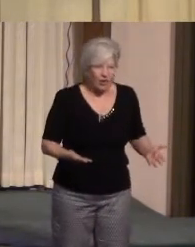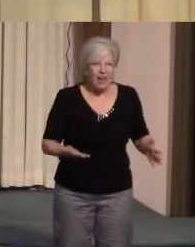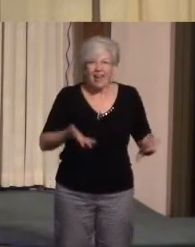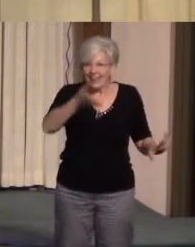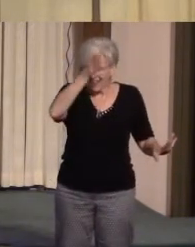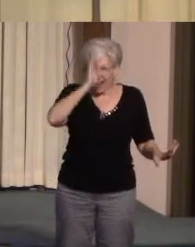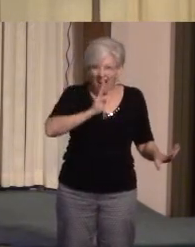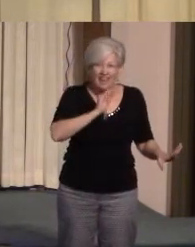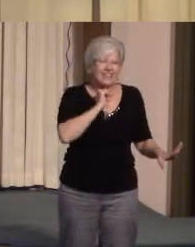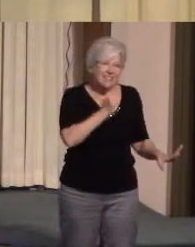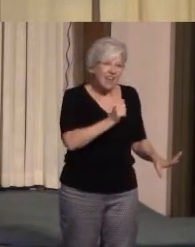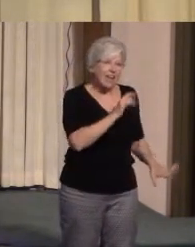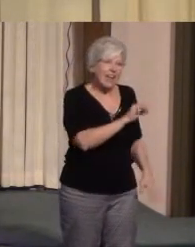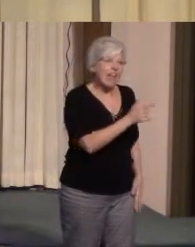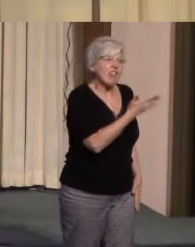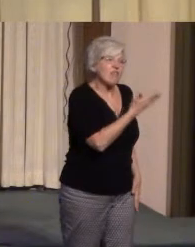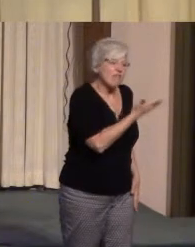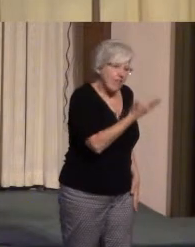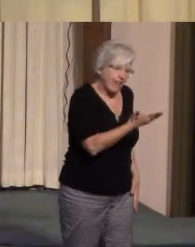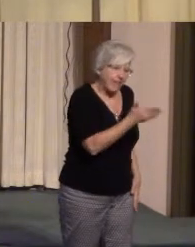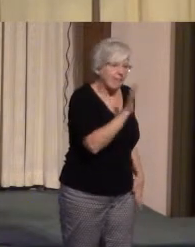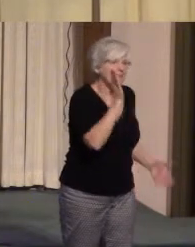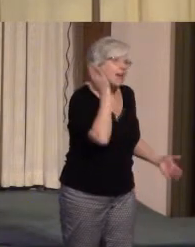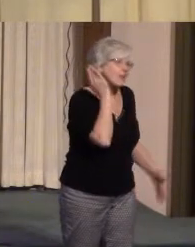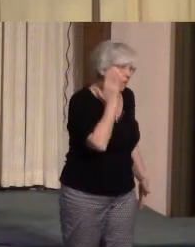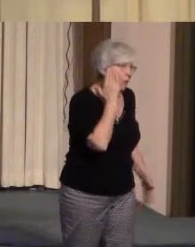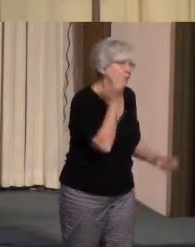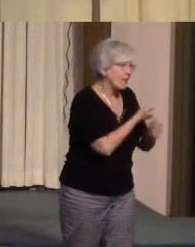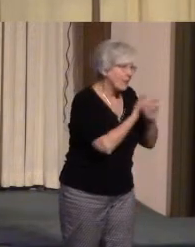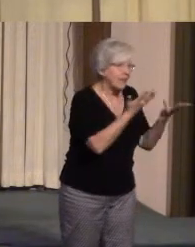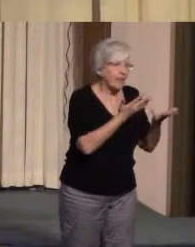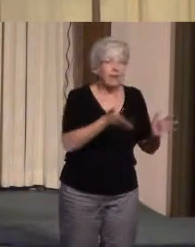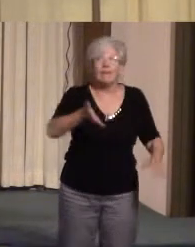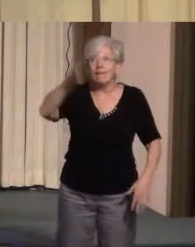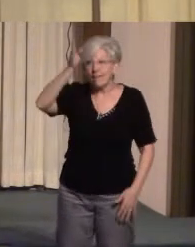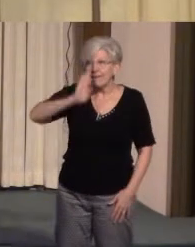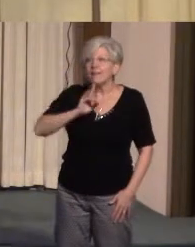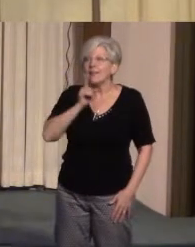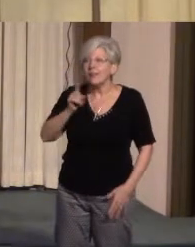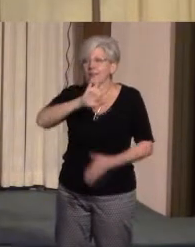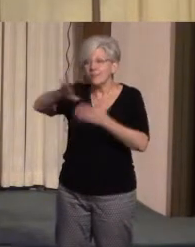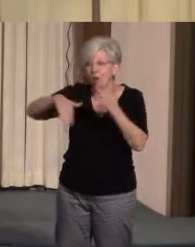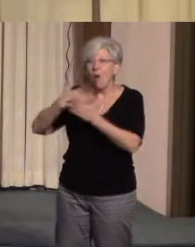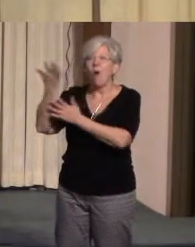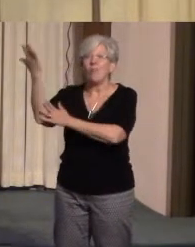not this thing that's all-knowing. God is all knowledge, right?